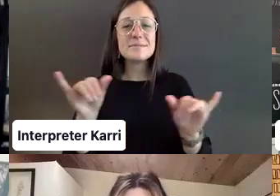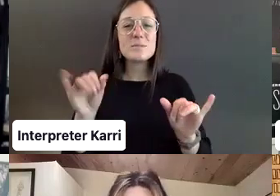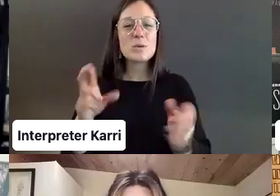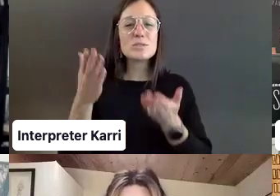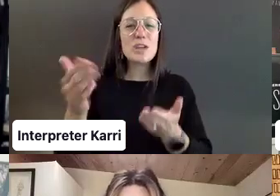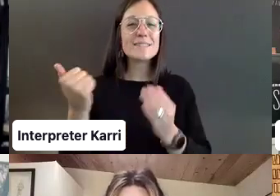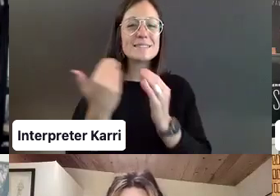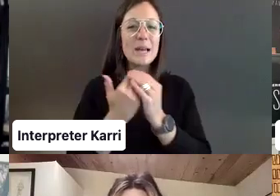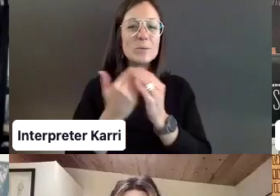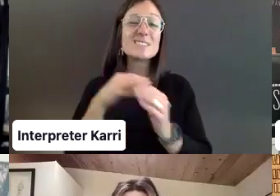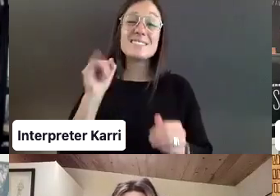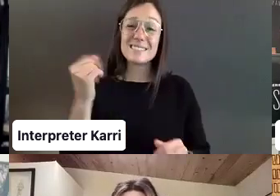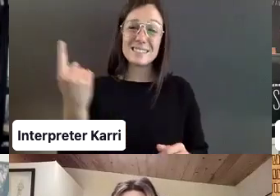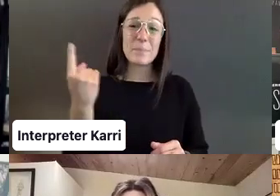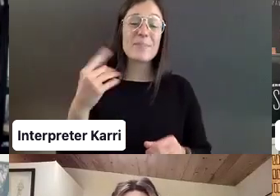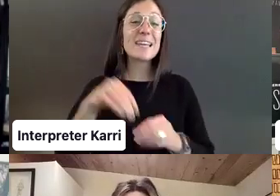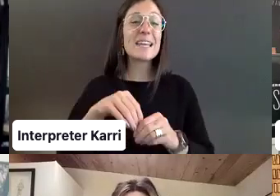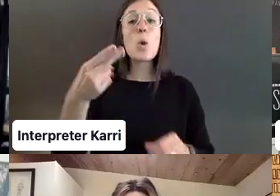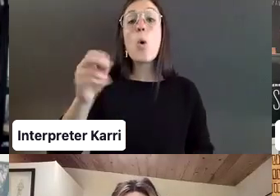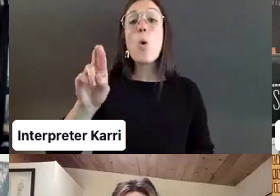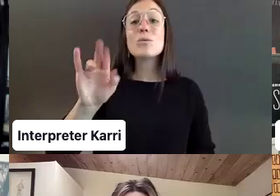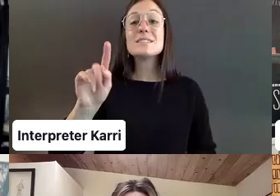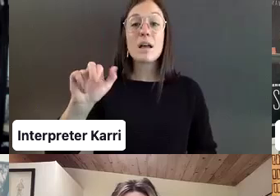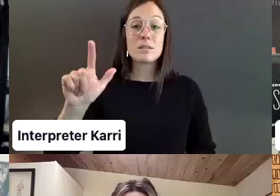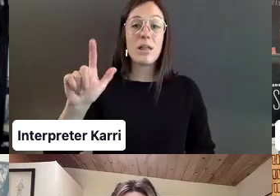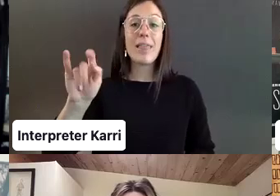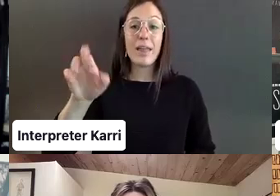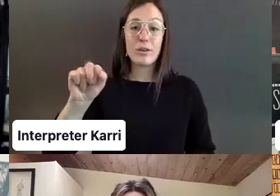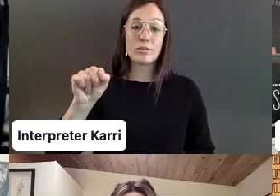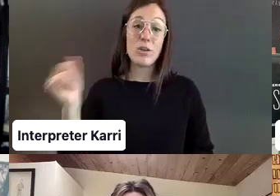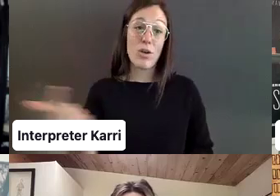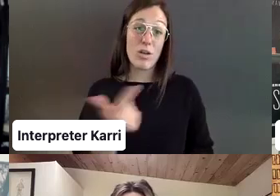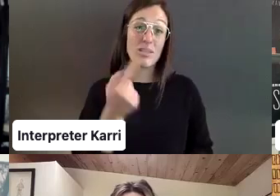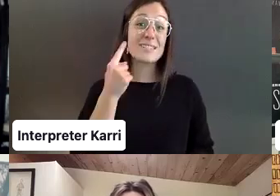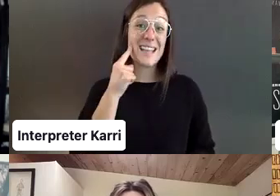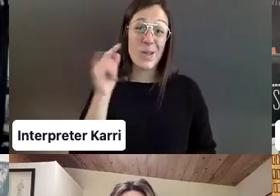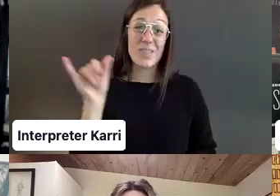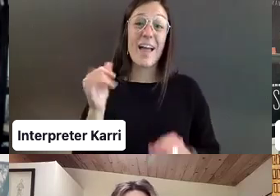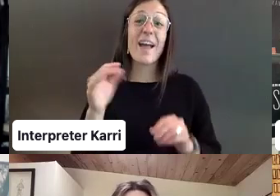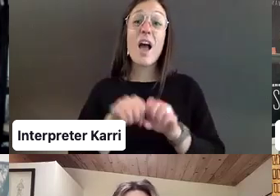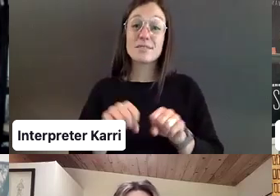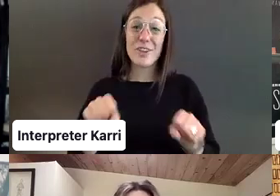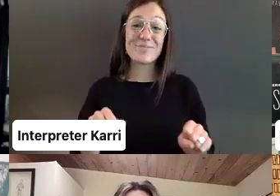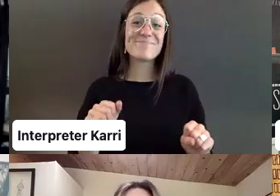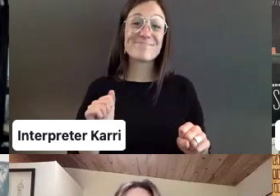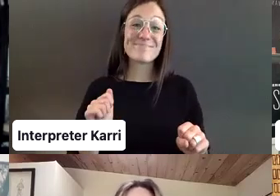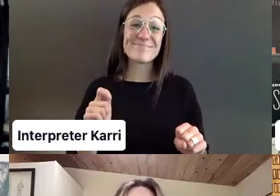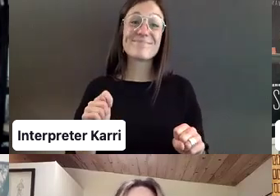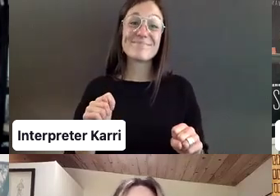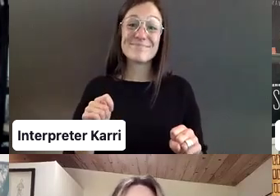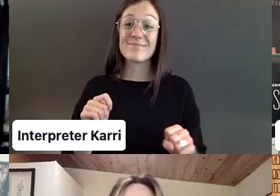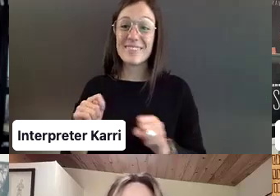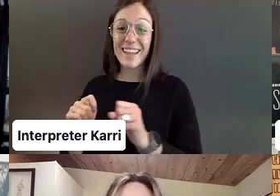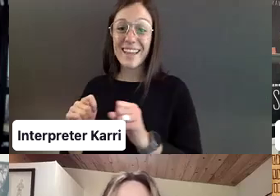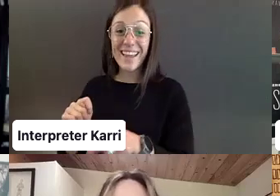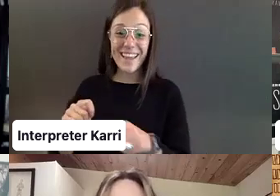suggesting a sandwich as something in horizontal layers. All of them sound like it could be a hot dog. I That agree. last one